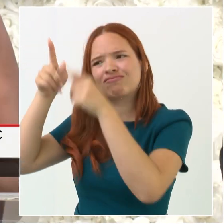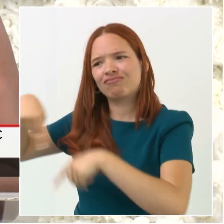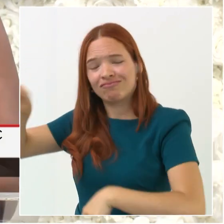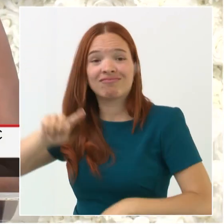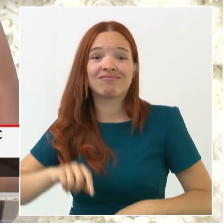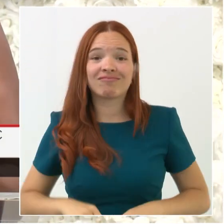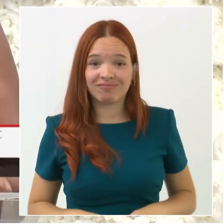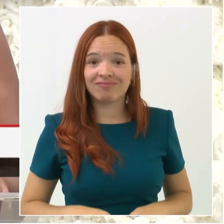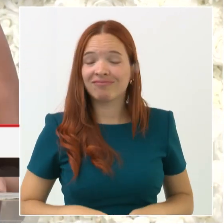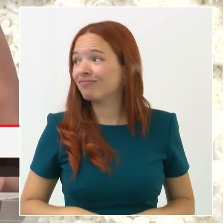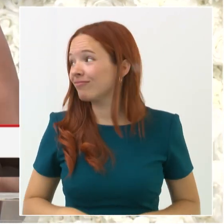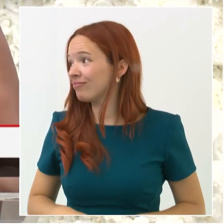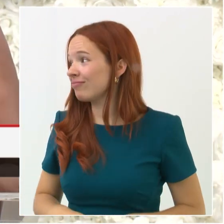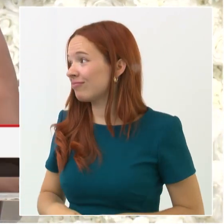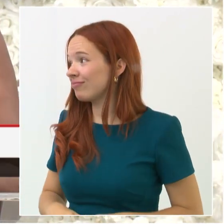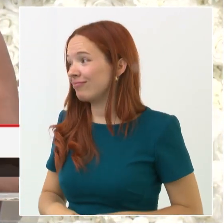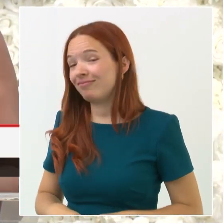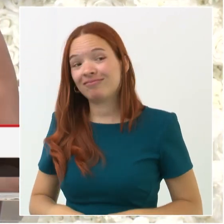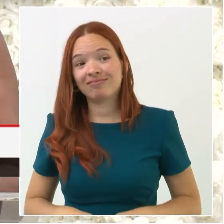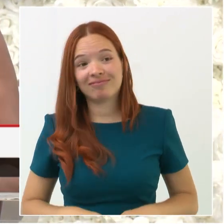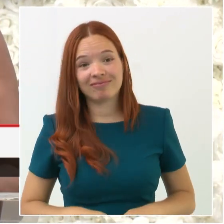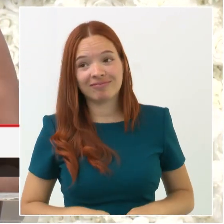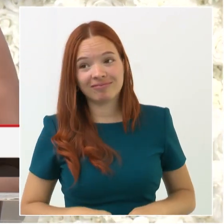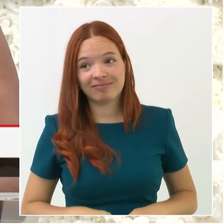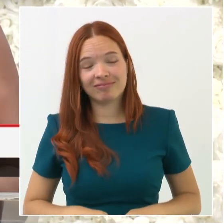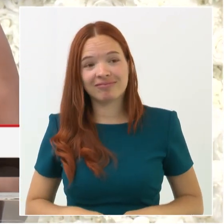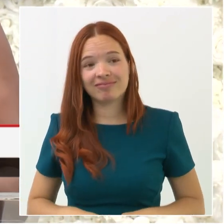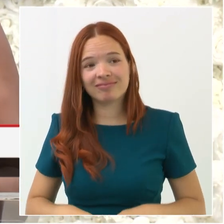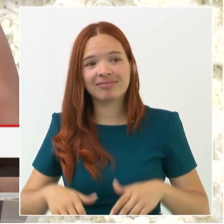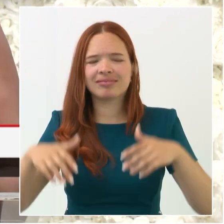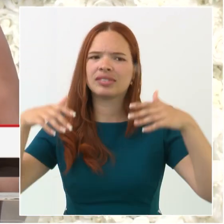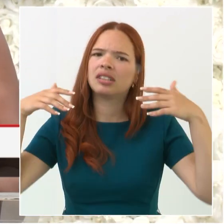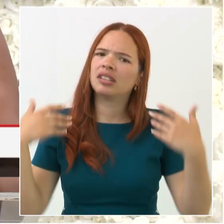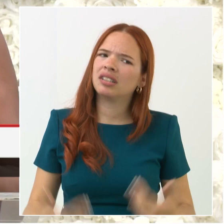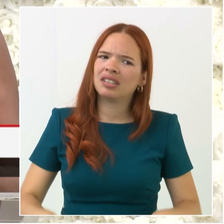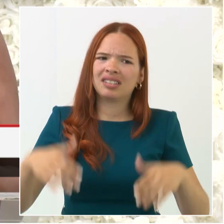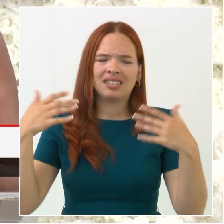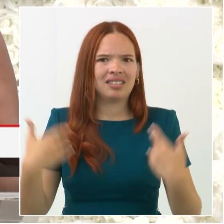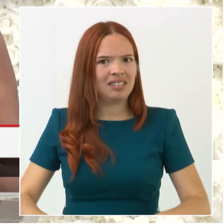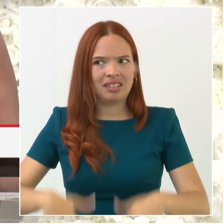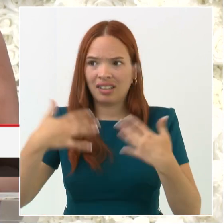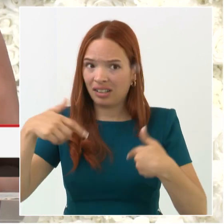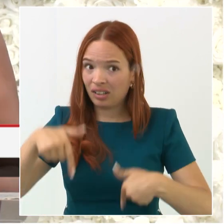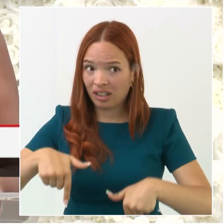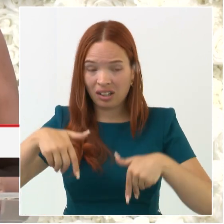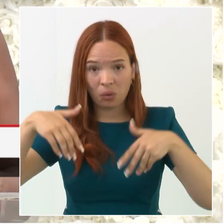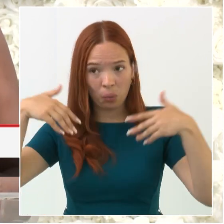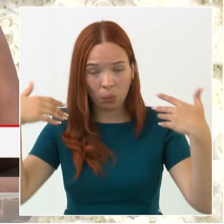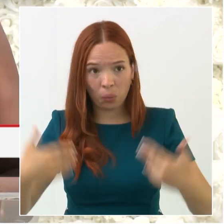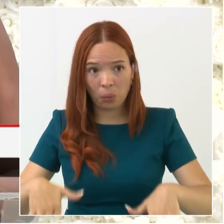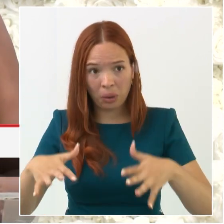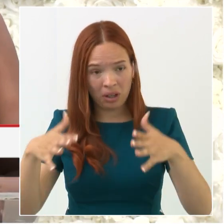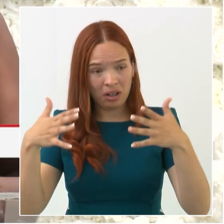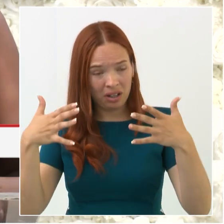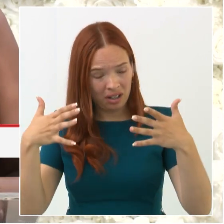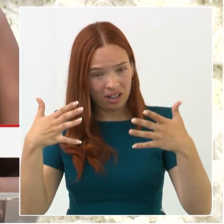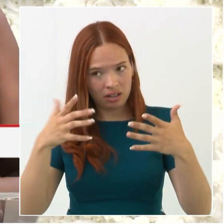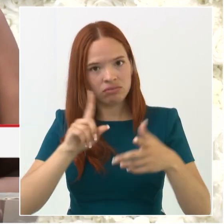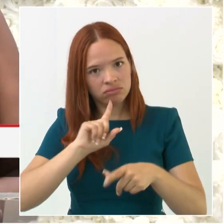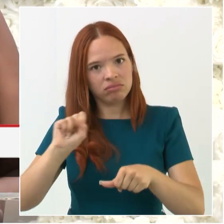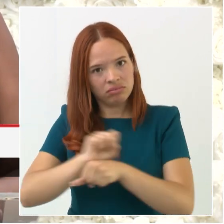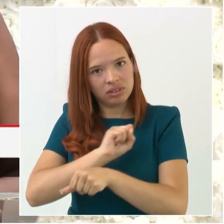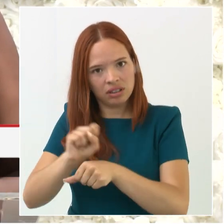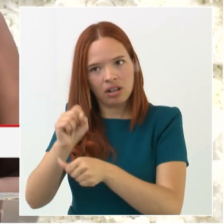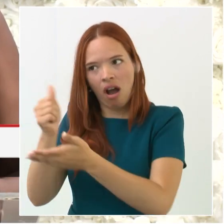It is indeed a big part of our comeback plan to always be